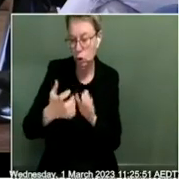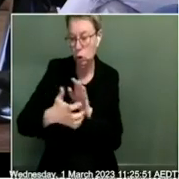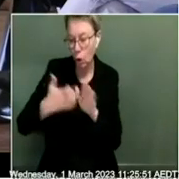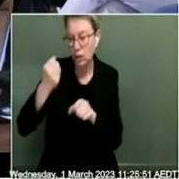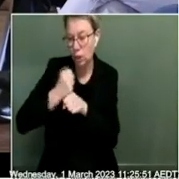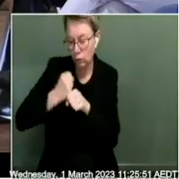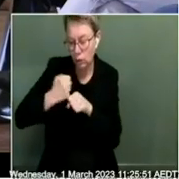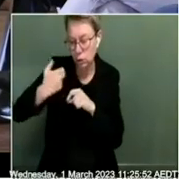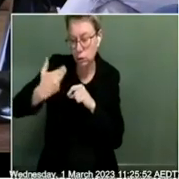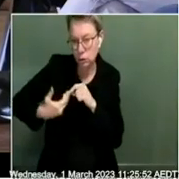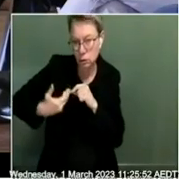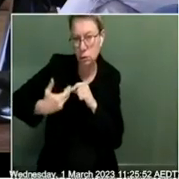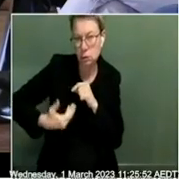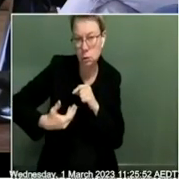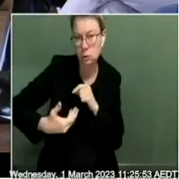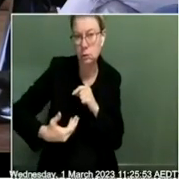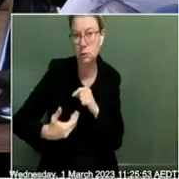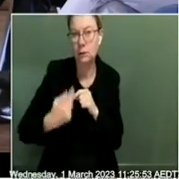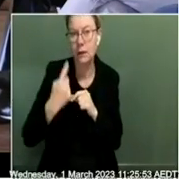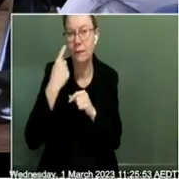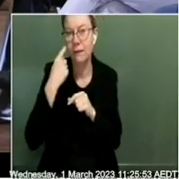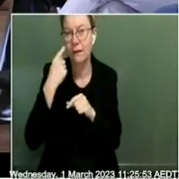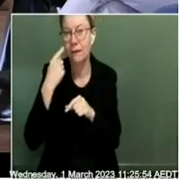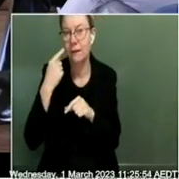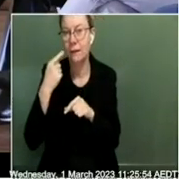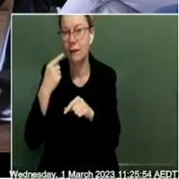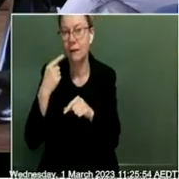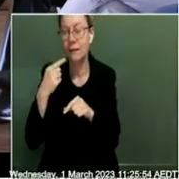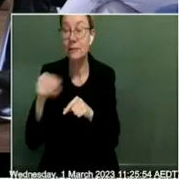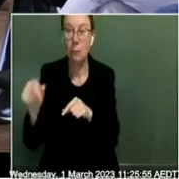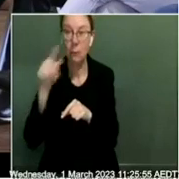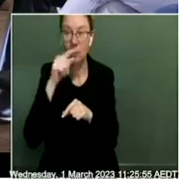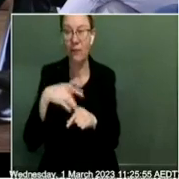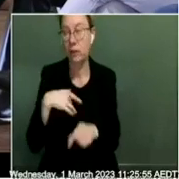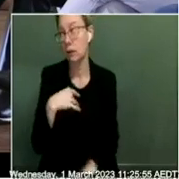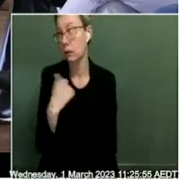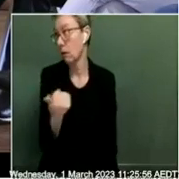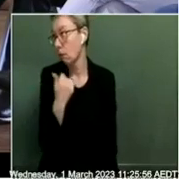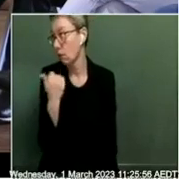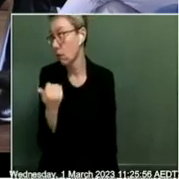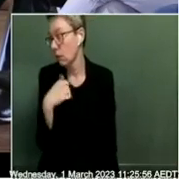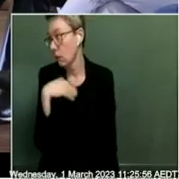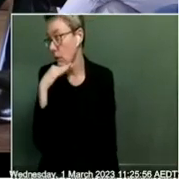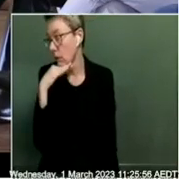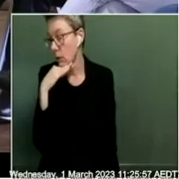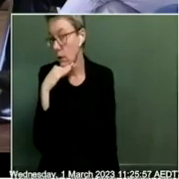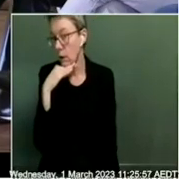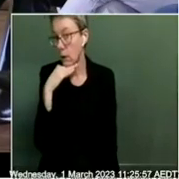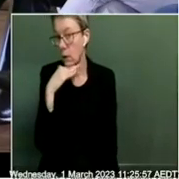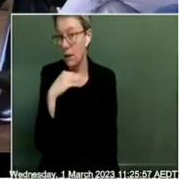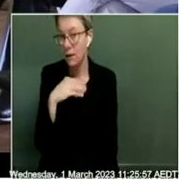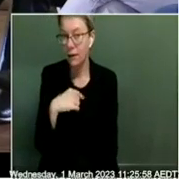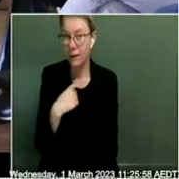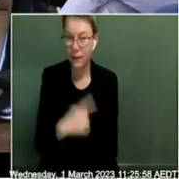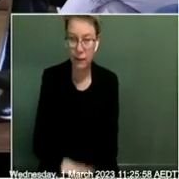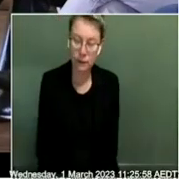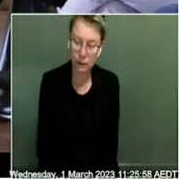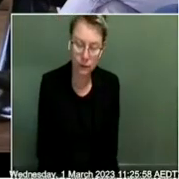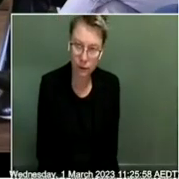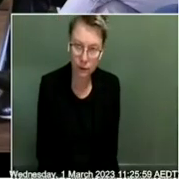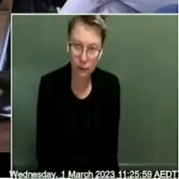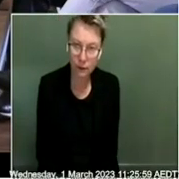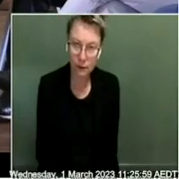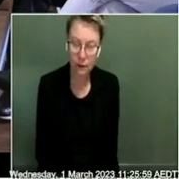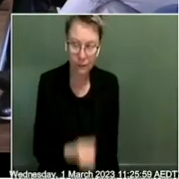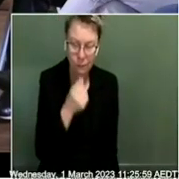you are, people are tired of it, and I'm thinking that worries me because you don't know the